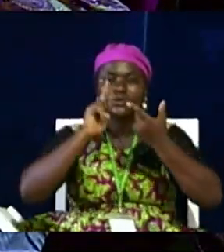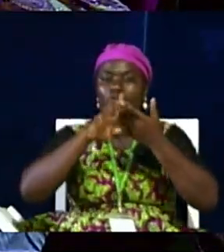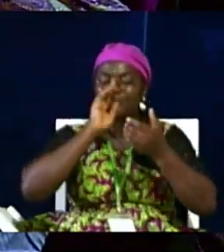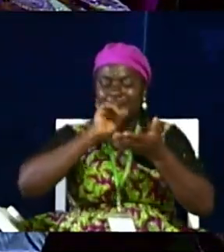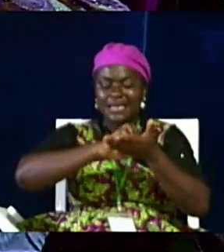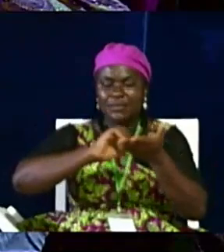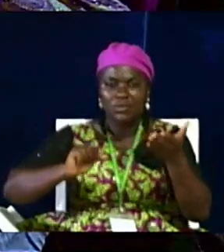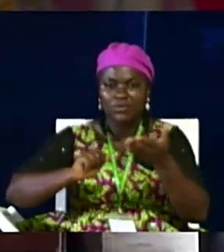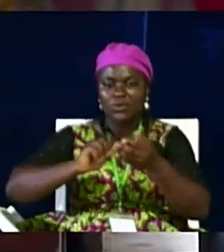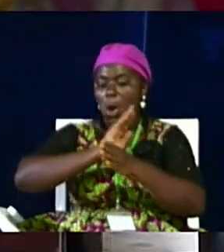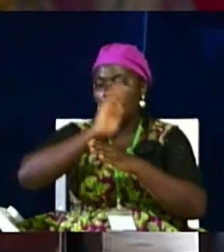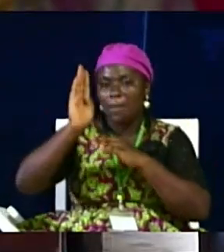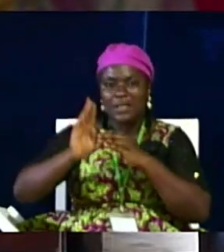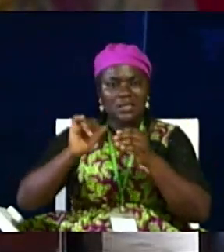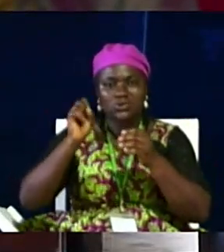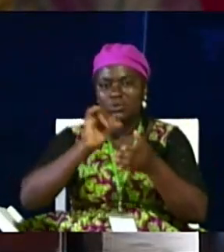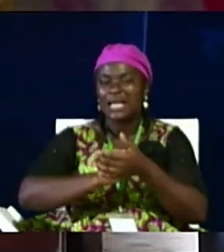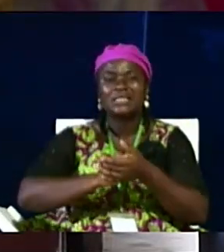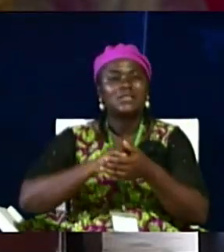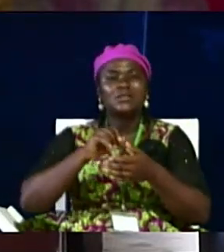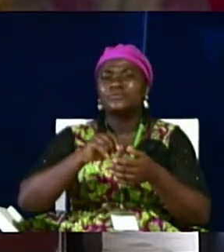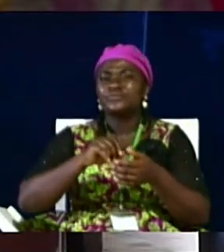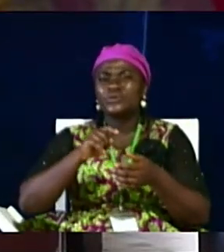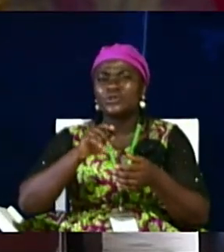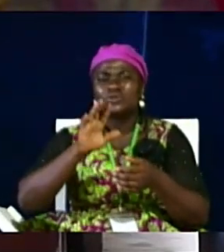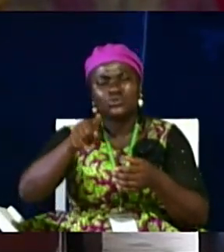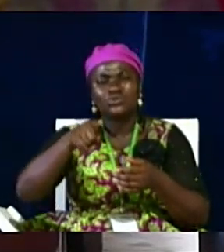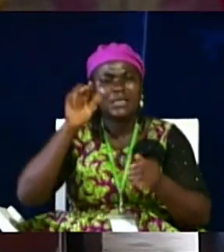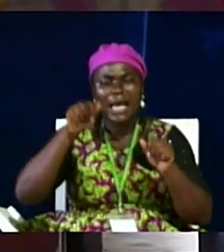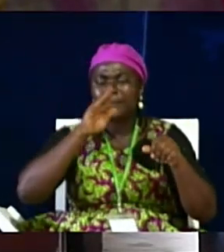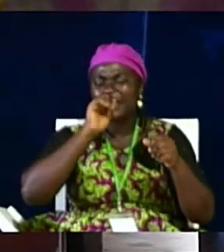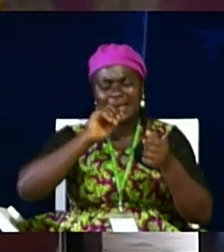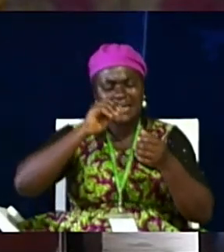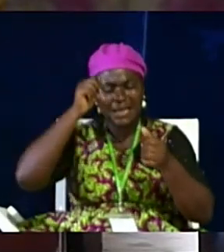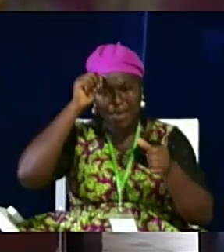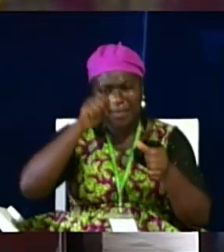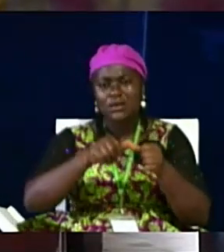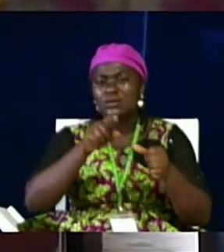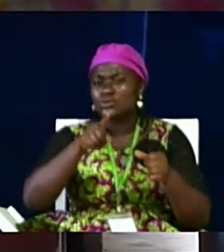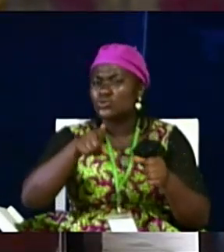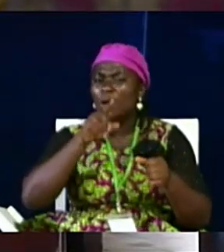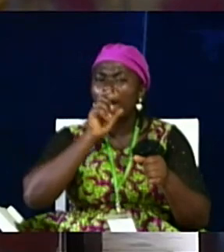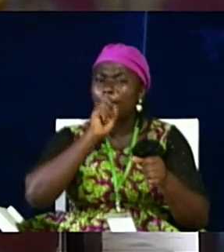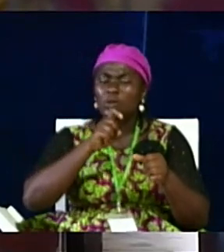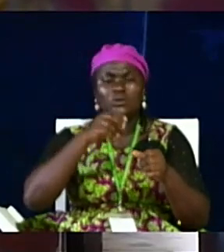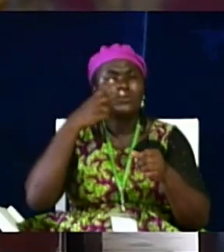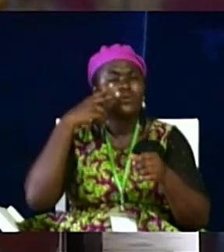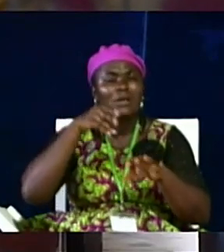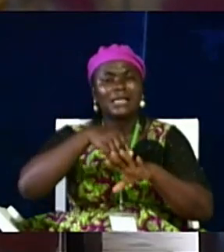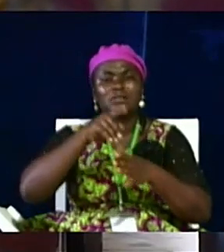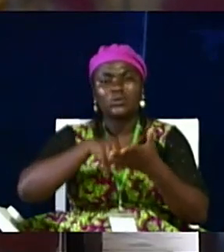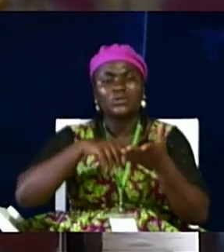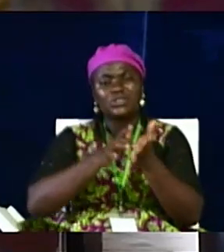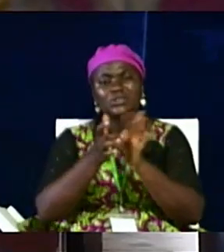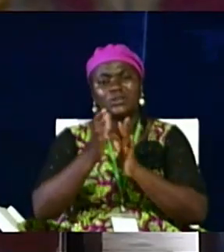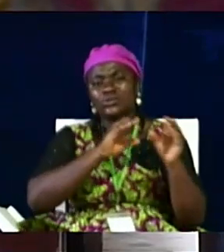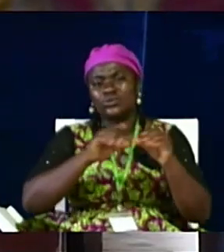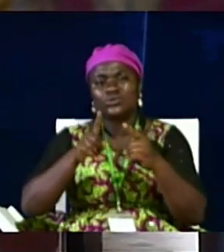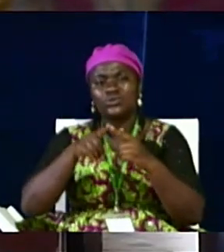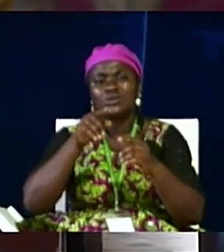completely so that it's no more remembered, you must look at what Jesus did with this woman.